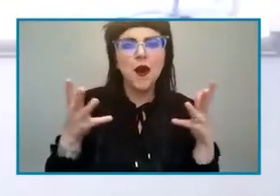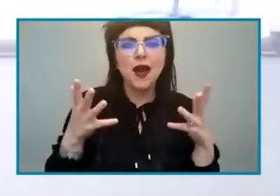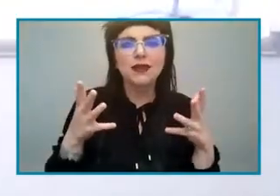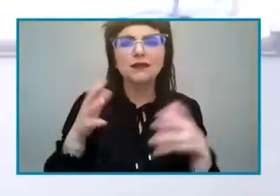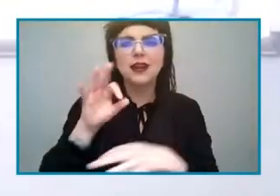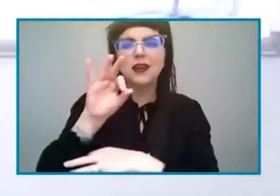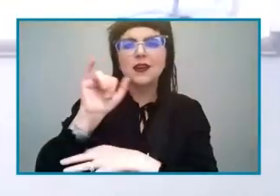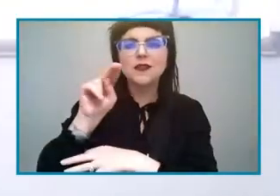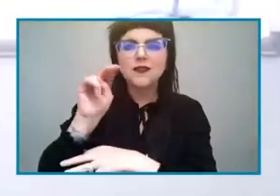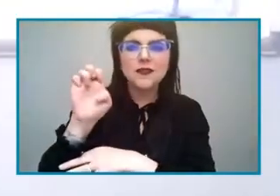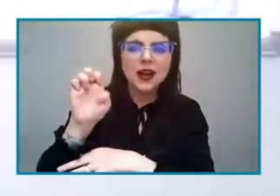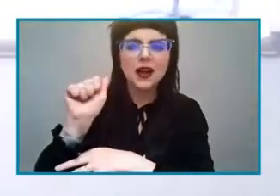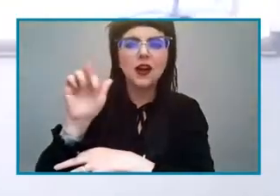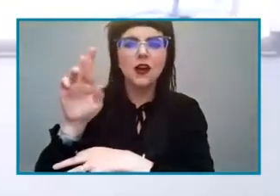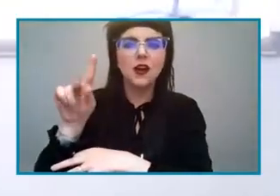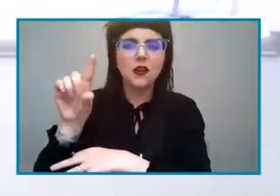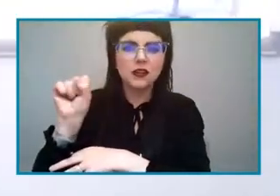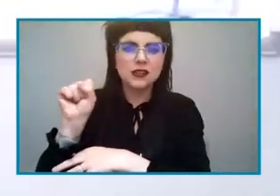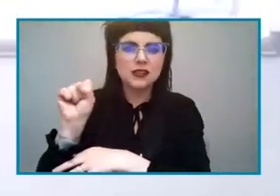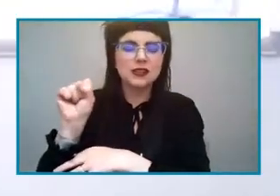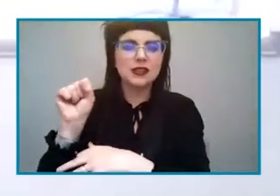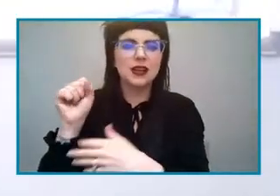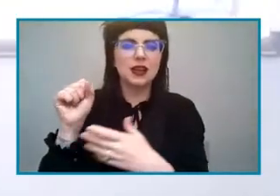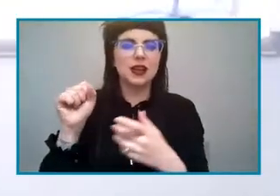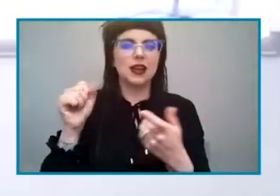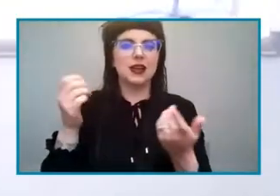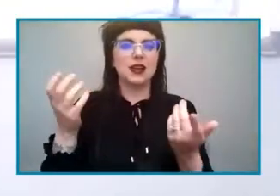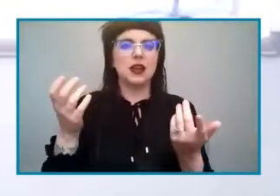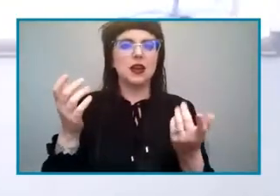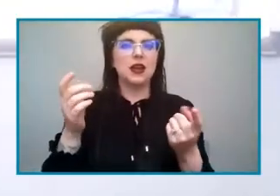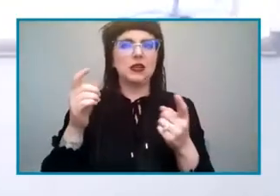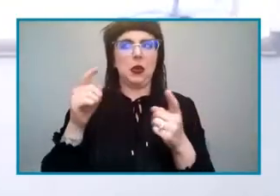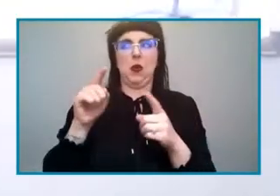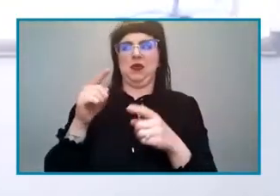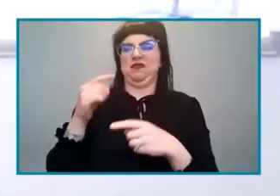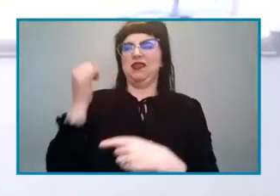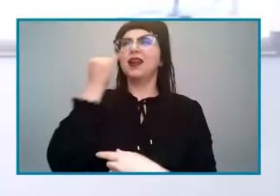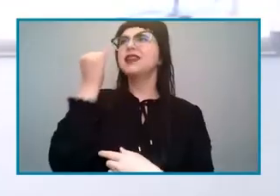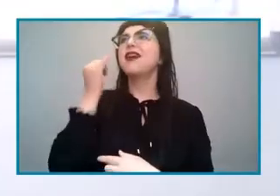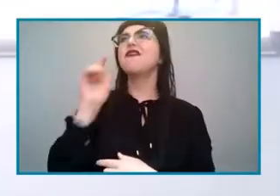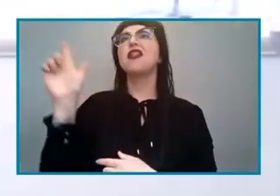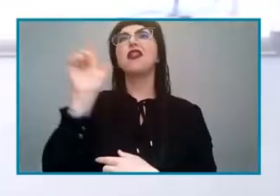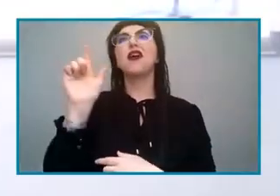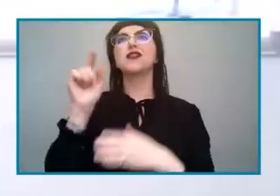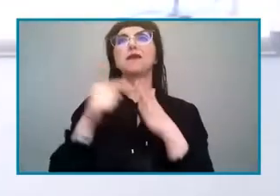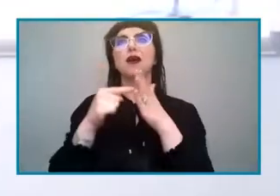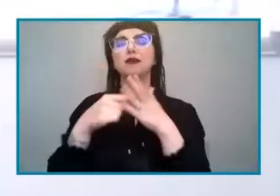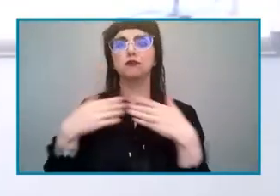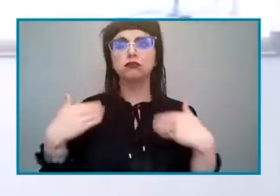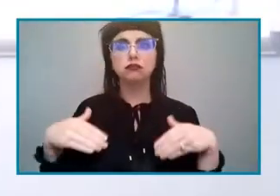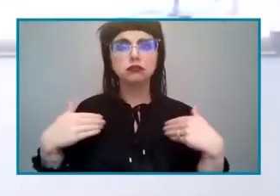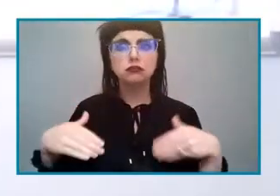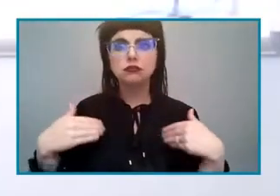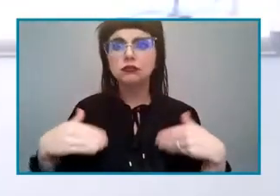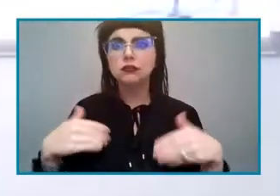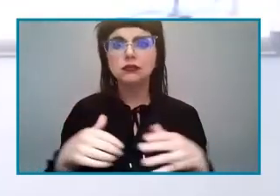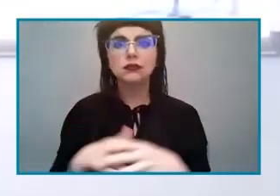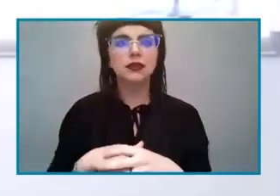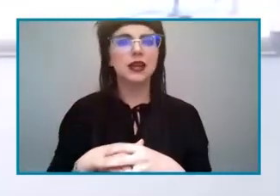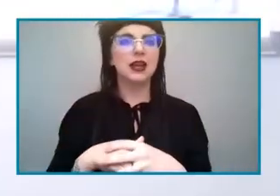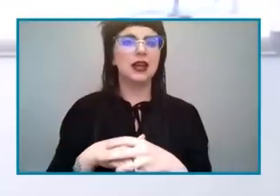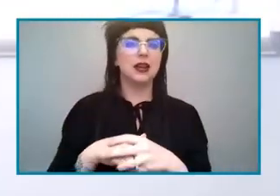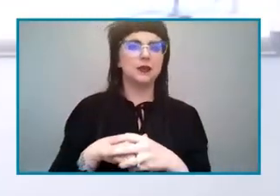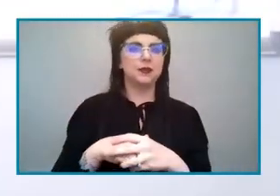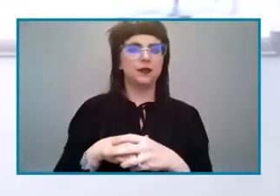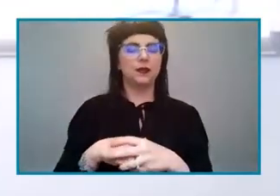about this, but it was still like the idea of a logic model was just one more phrase to play nonprofit bingo with, like phrases that get bandied about too